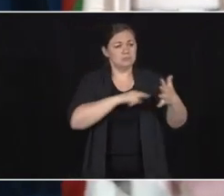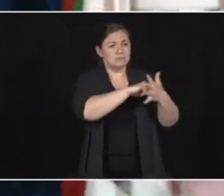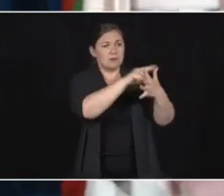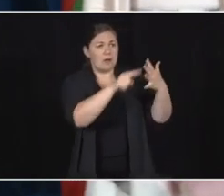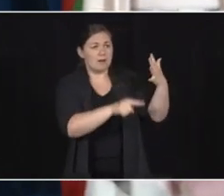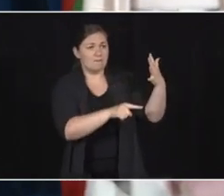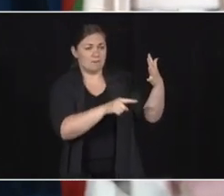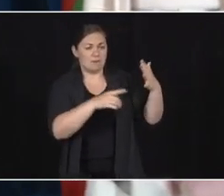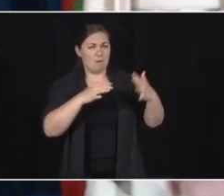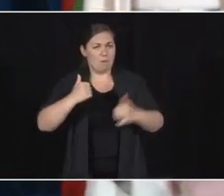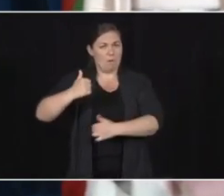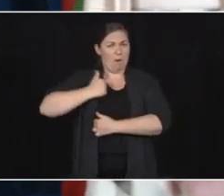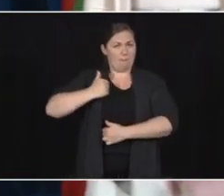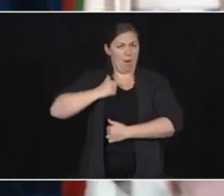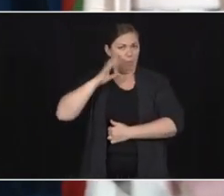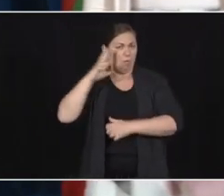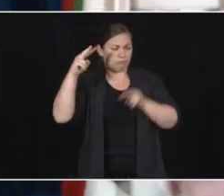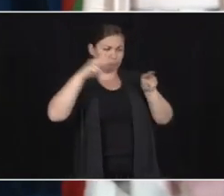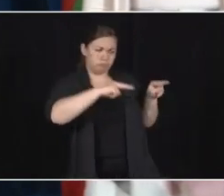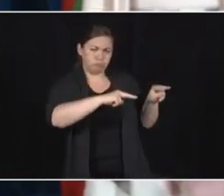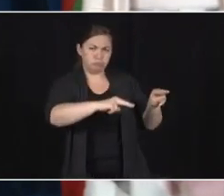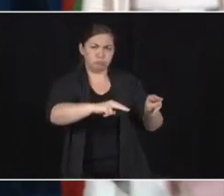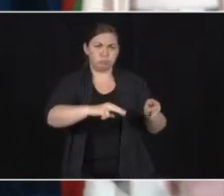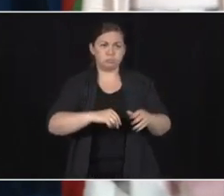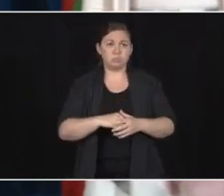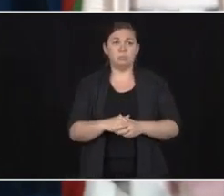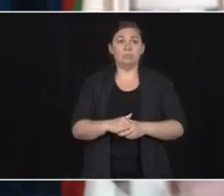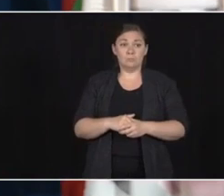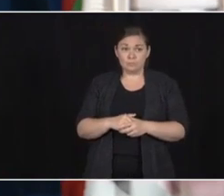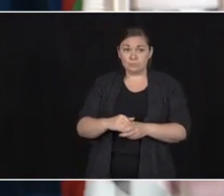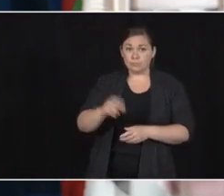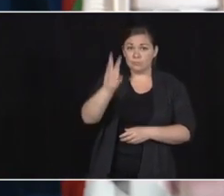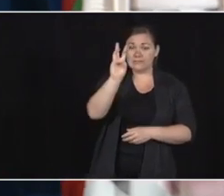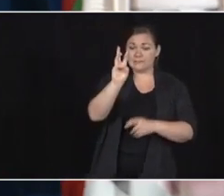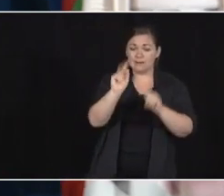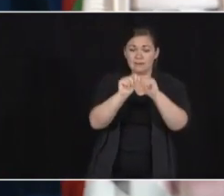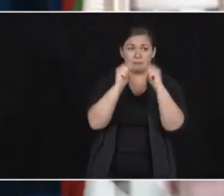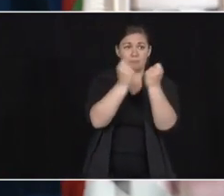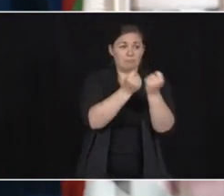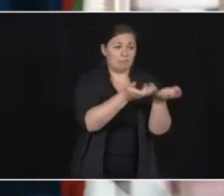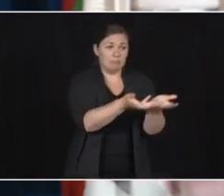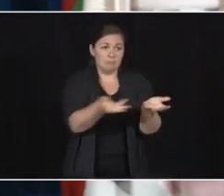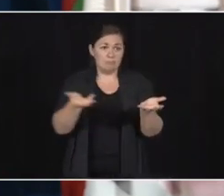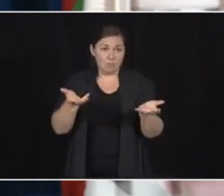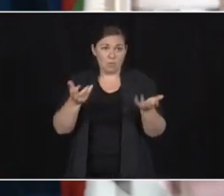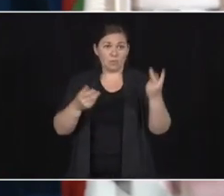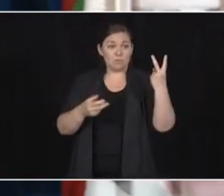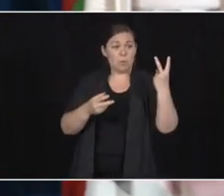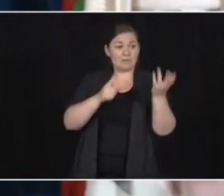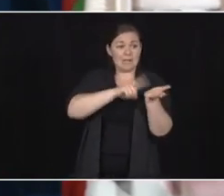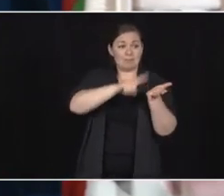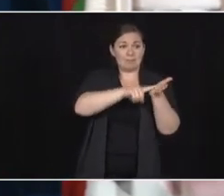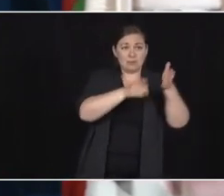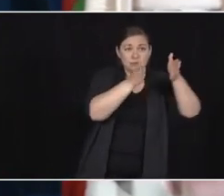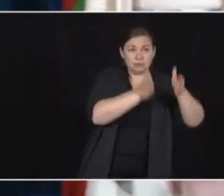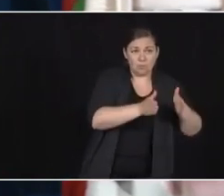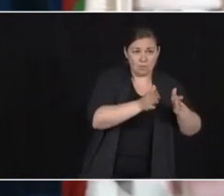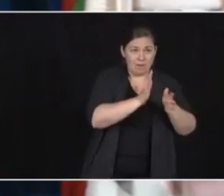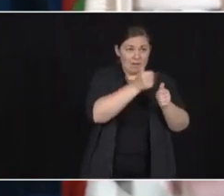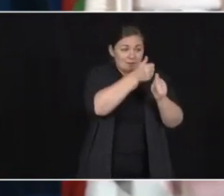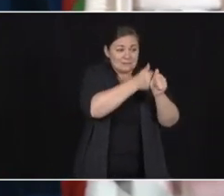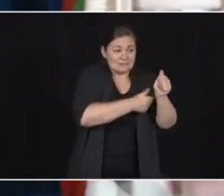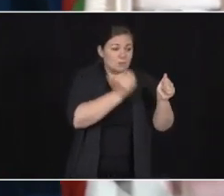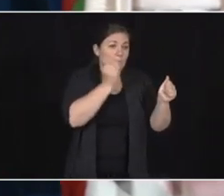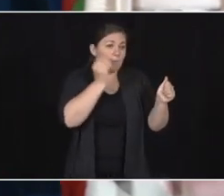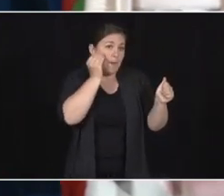watch. We're deploying 6 teams of 2 inspectors to each of the 5 homes highlighted in the Armed